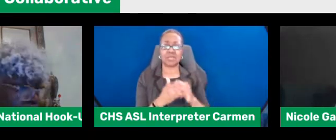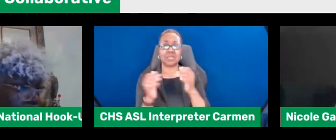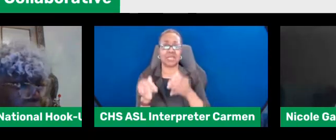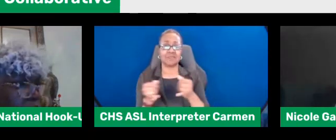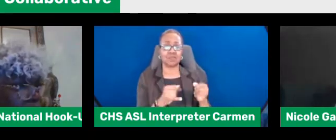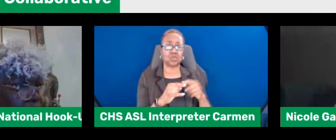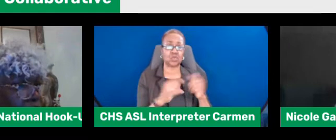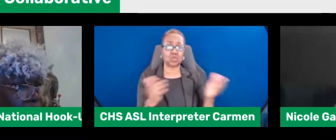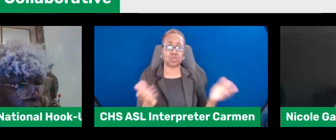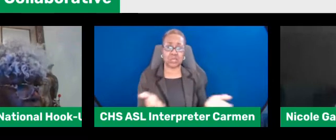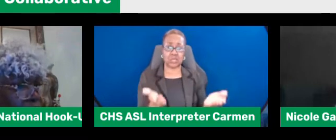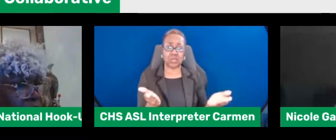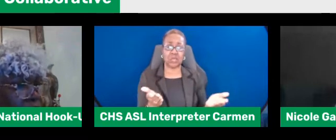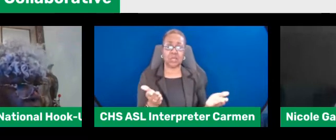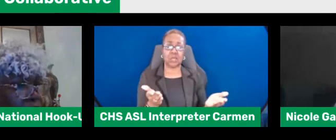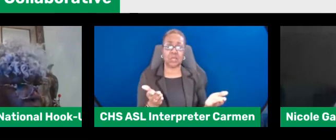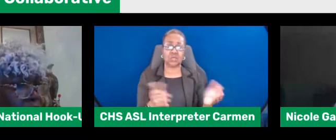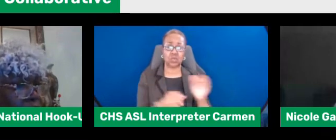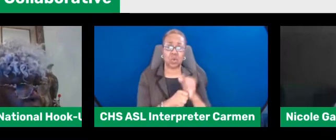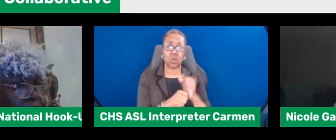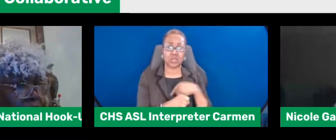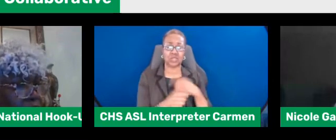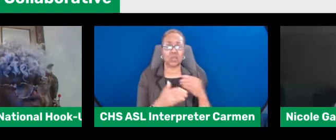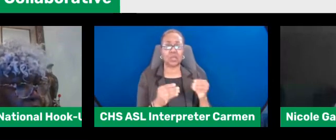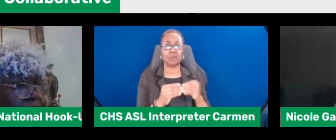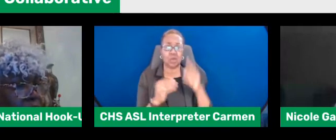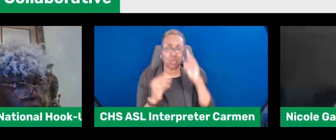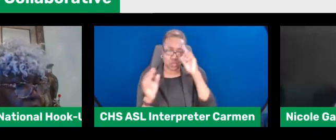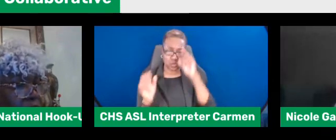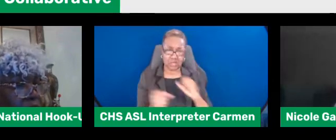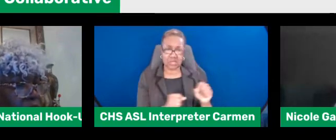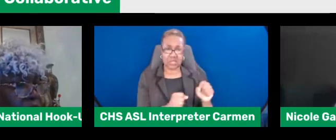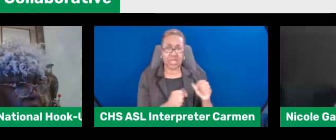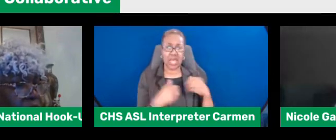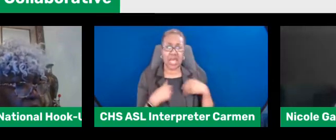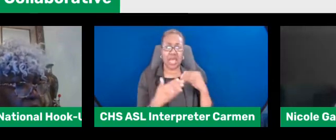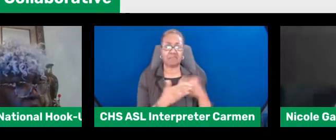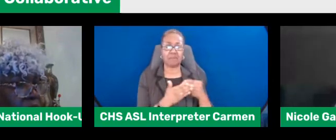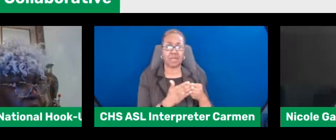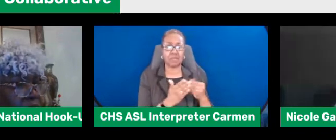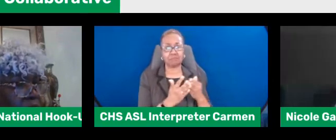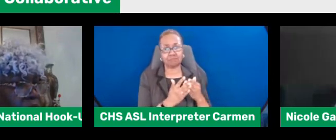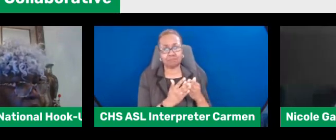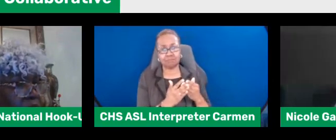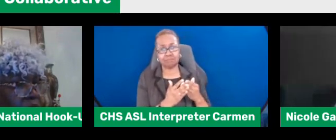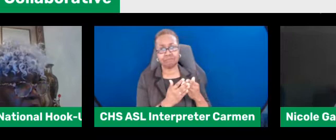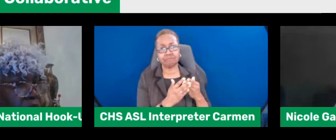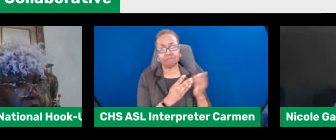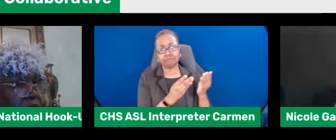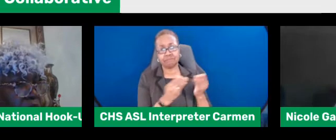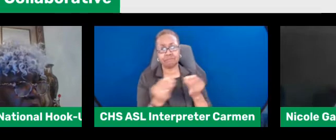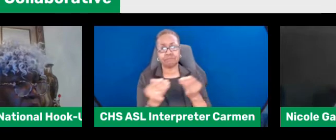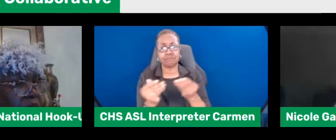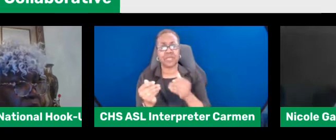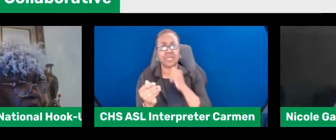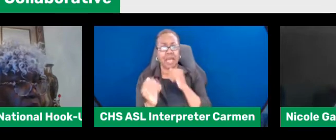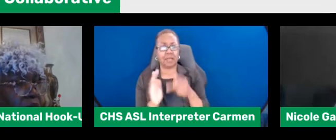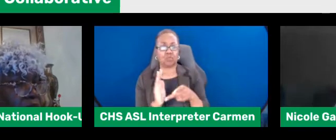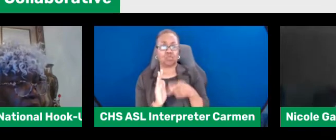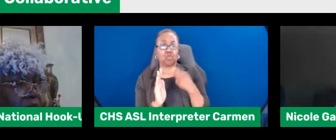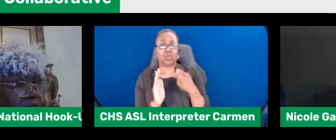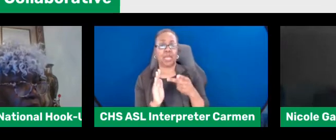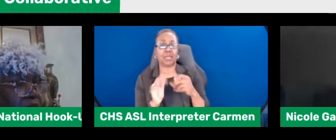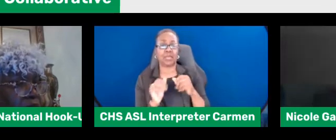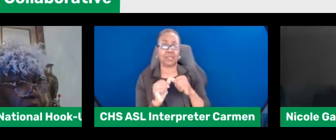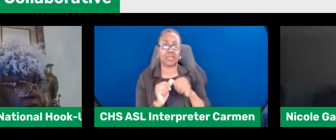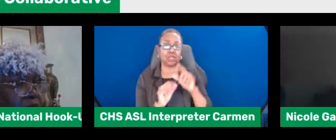the table so that we can better, more strategically funnel those dollars rather than necessarily duplicating and continuing to ask